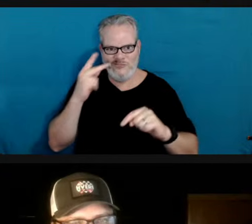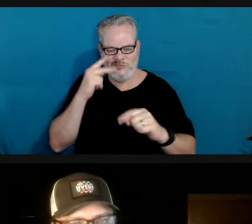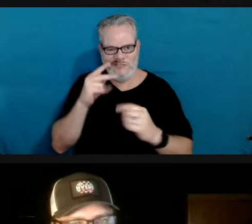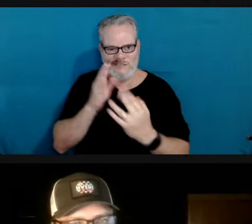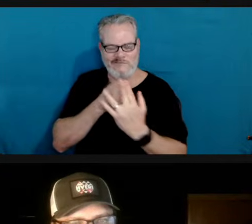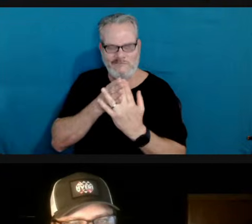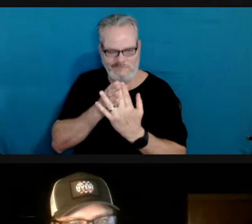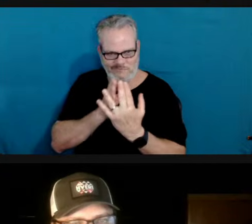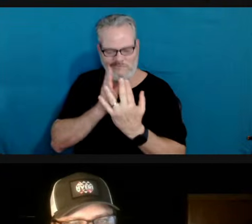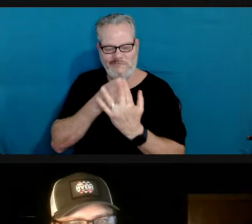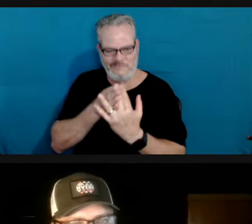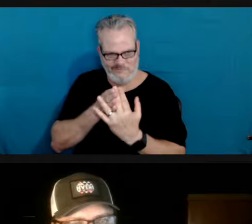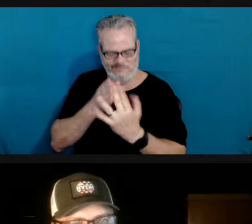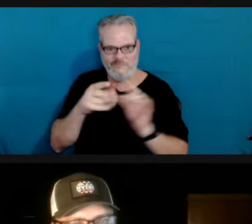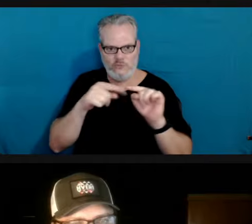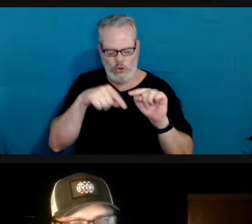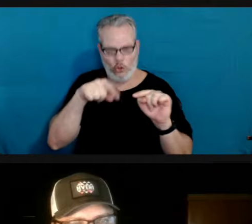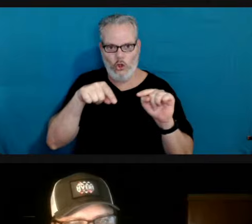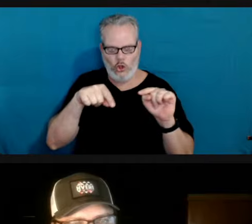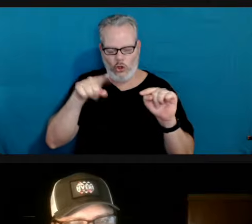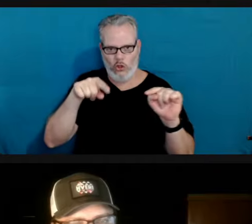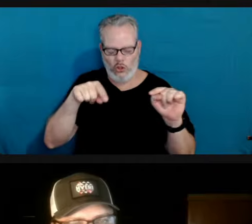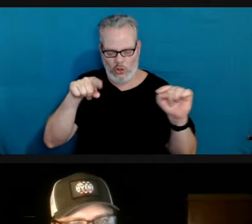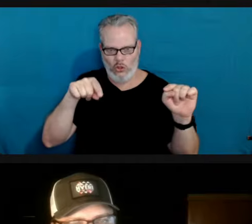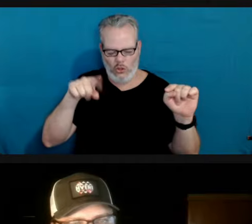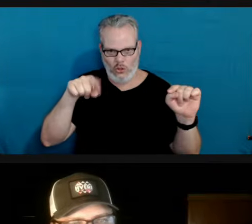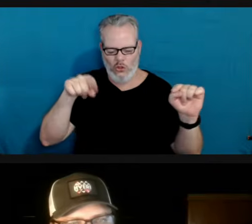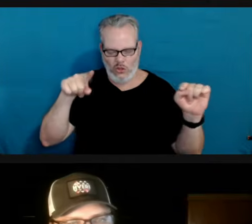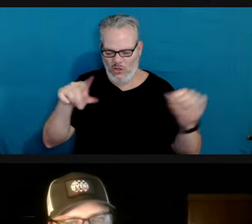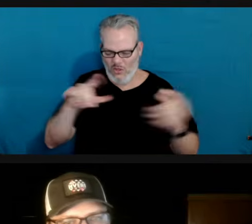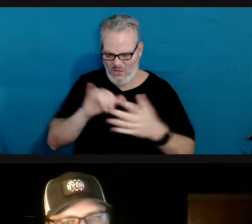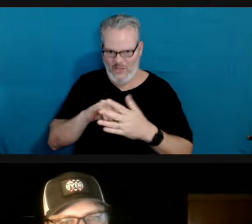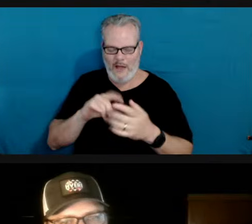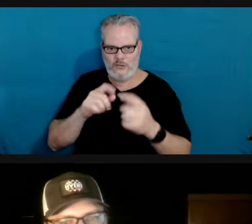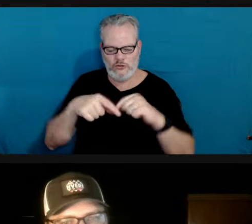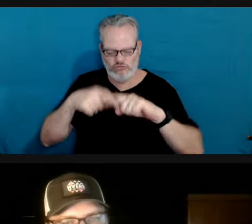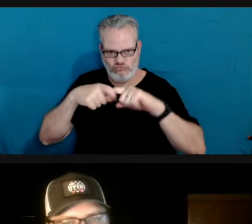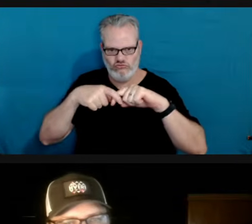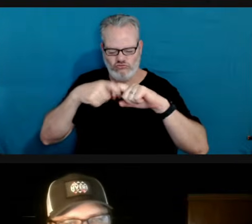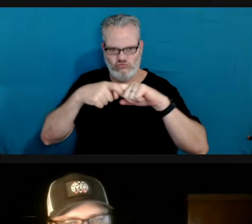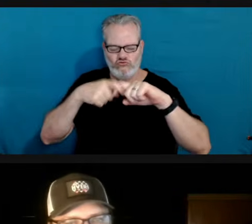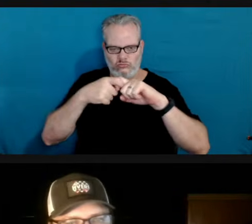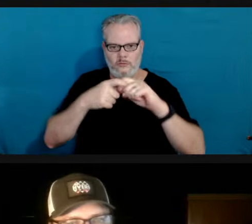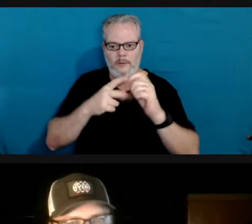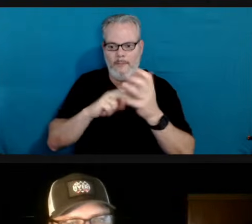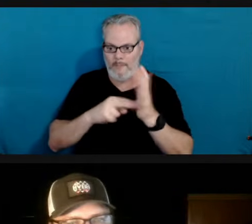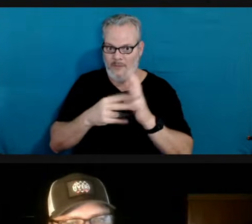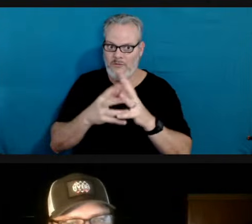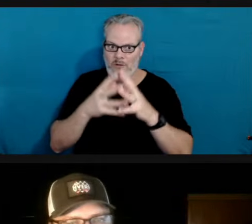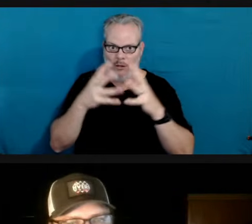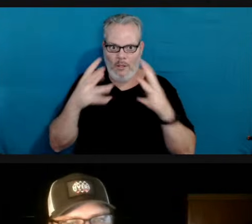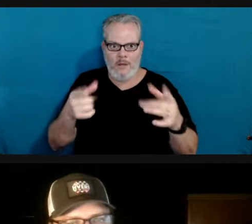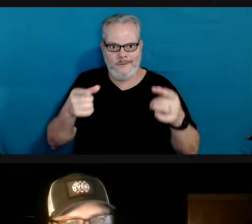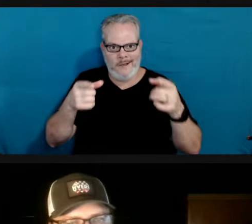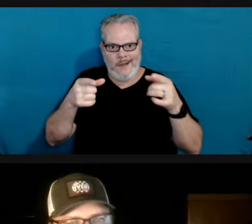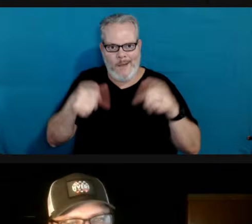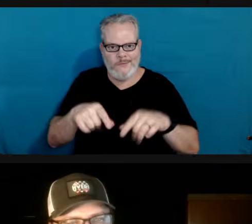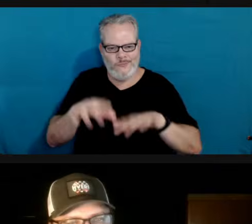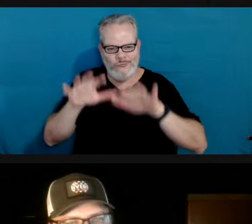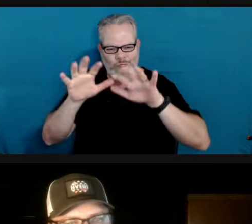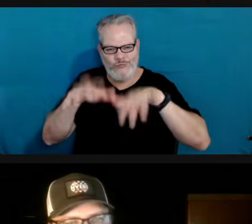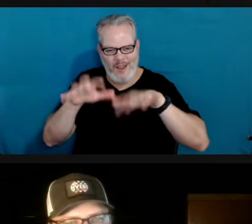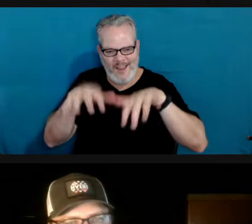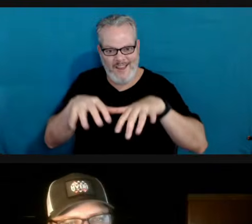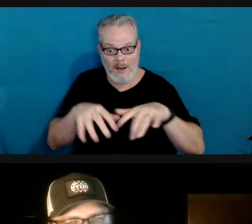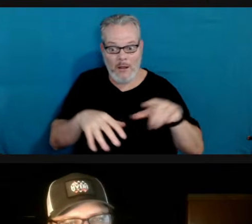here as a result of the effect of rainfall in the summit area. The line in green is the rift zone, and you can see a similar effect over there as